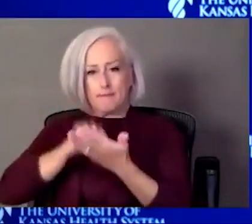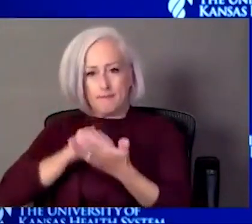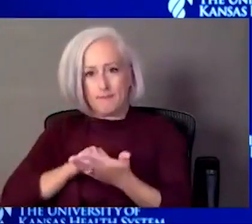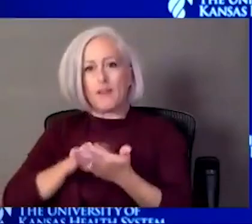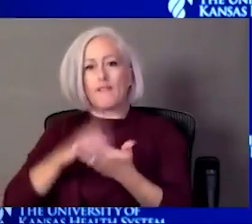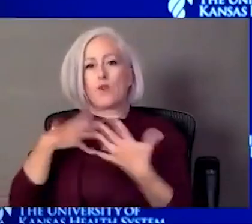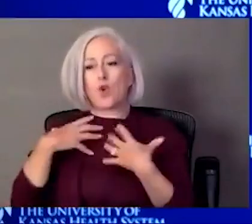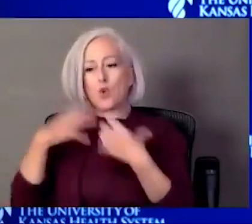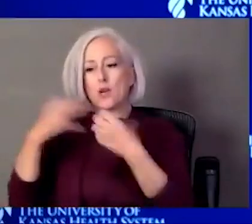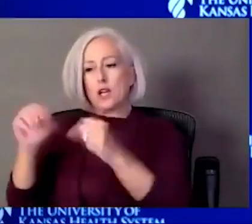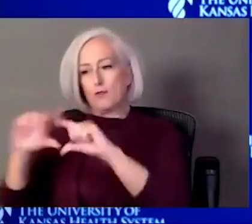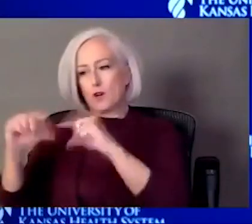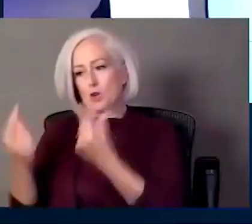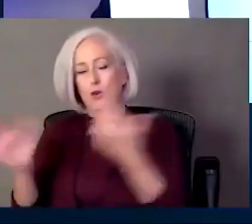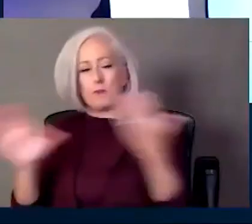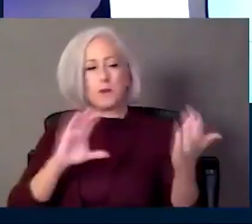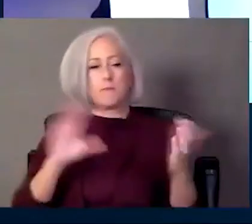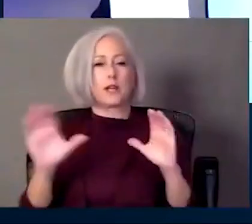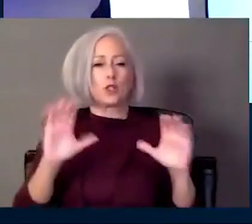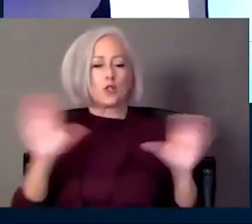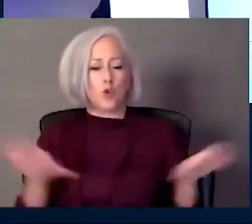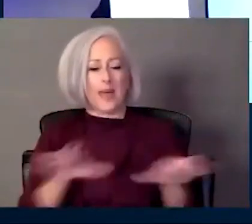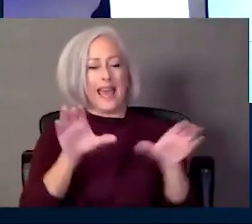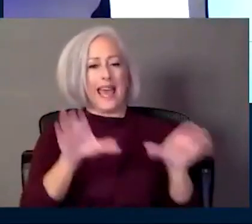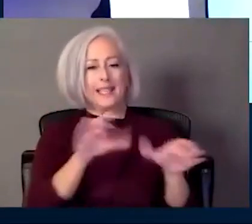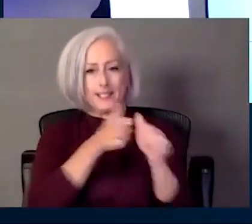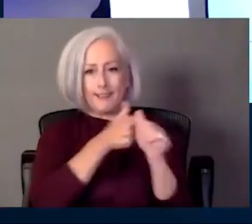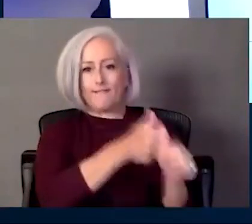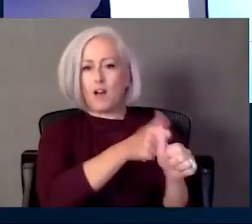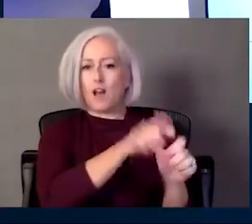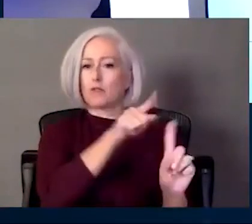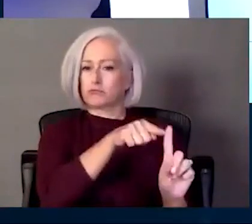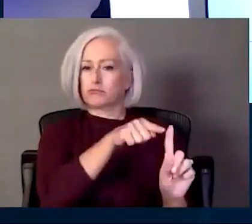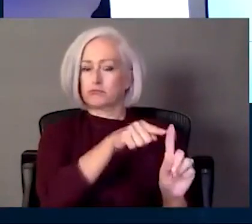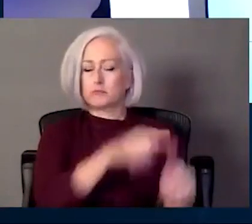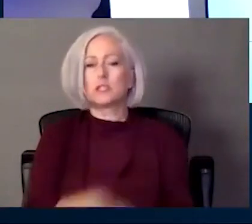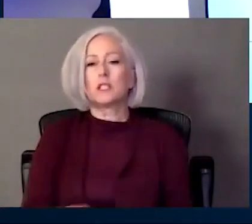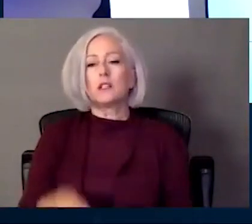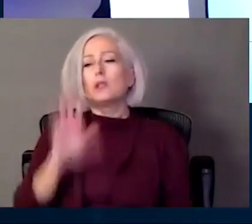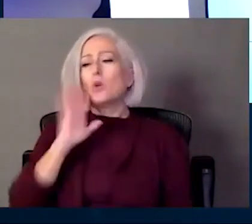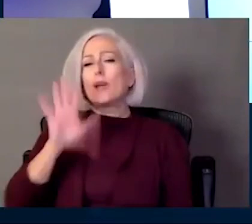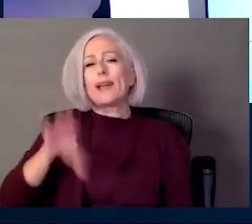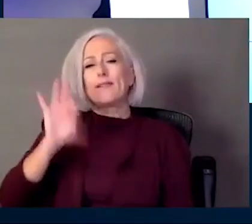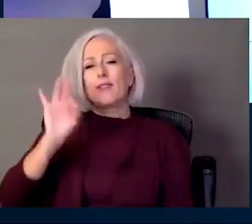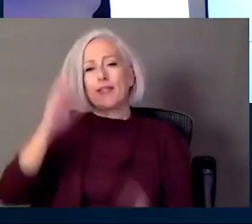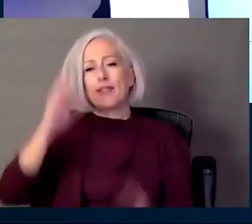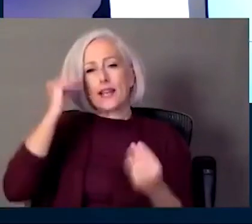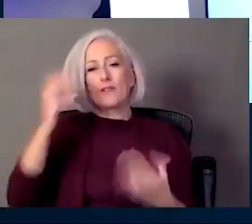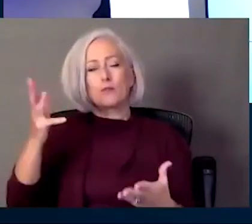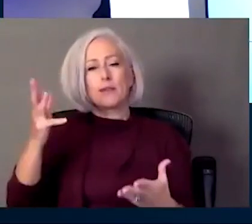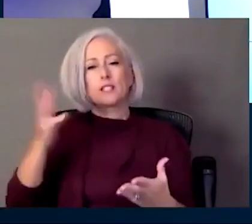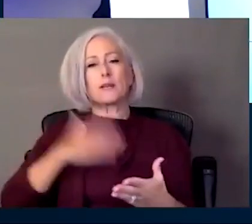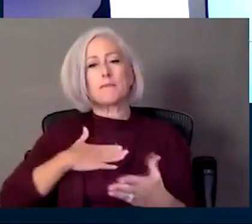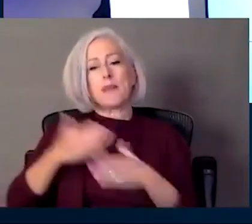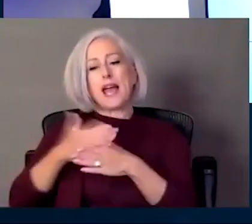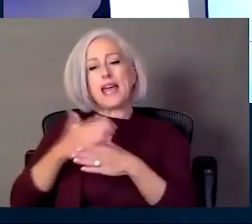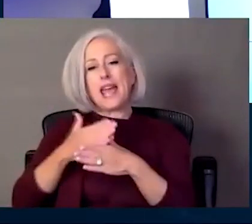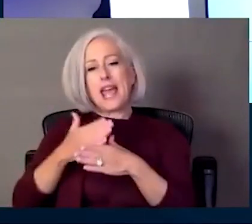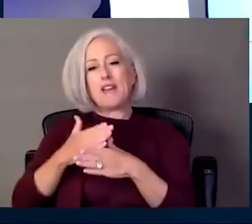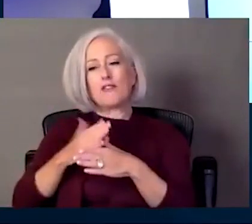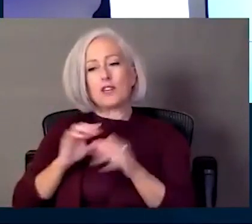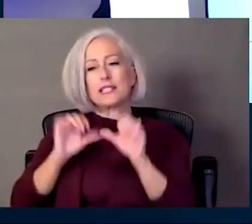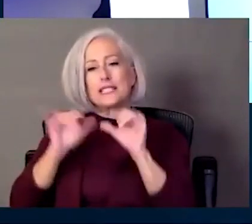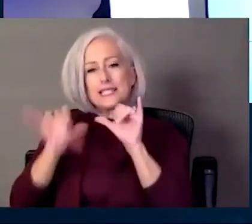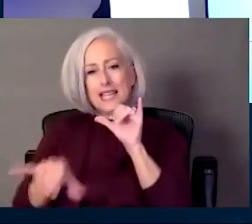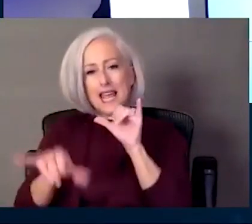much as the active infections. Yeah, So. we can go find that information actually, and my average length of stay I think is around 13 days. I'll verify